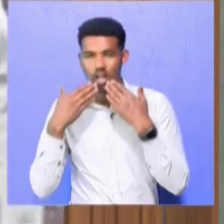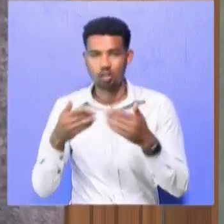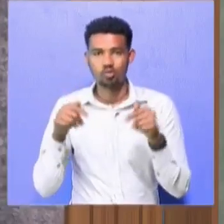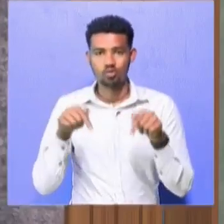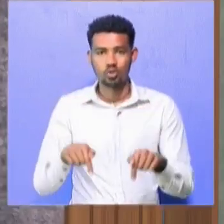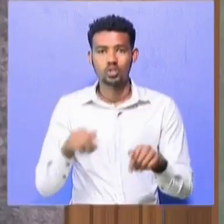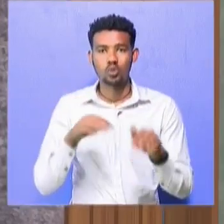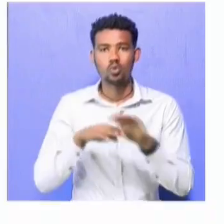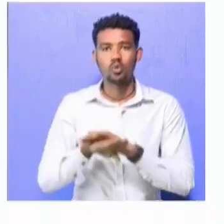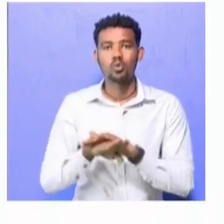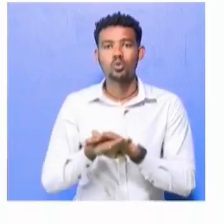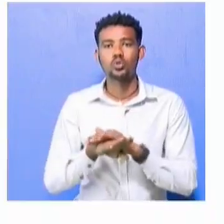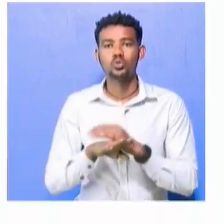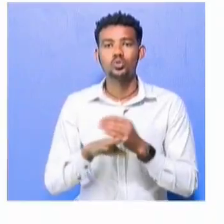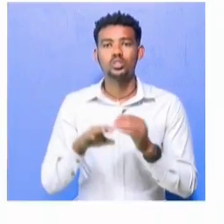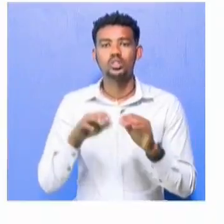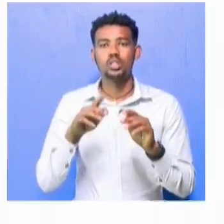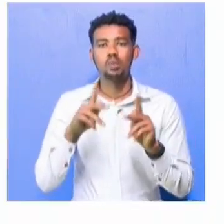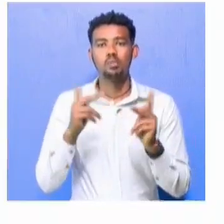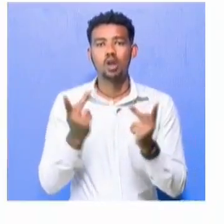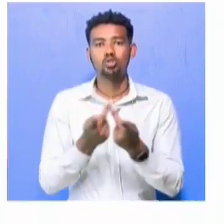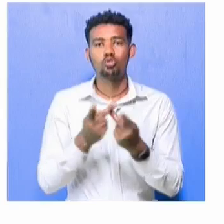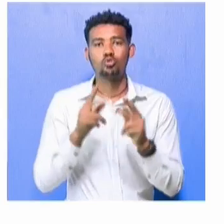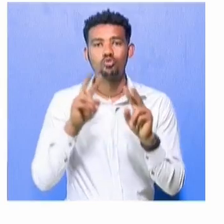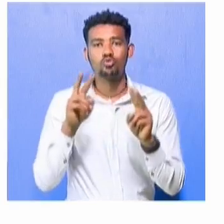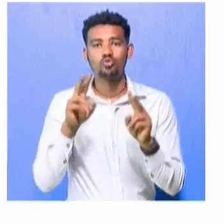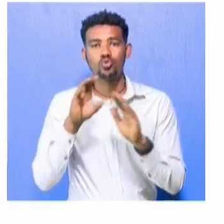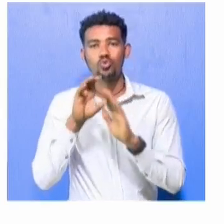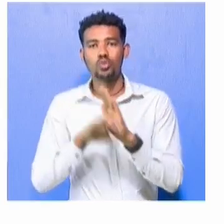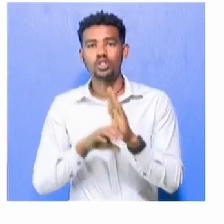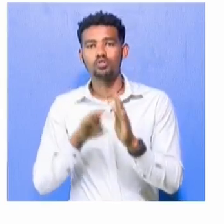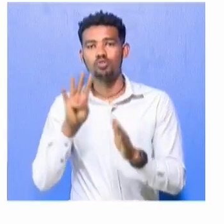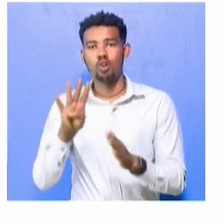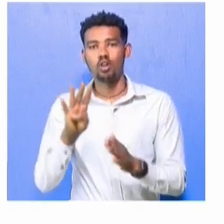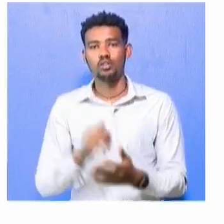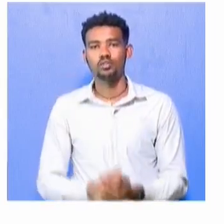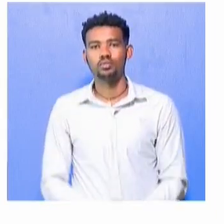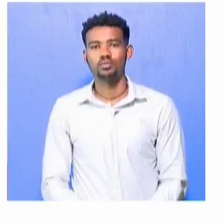we are going to see that is a part of Unit 4. Unit 4.